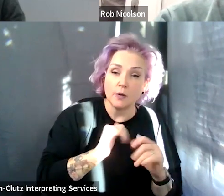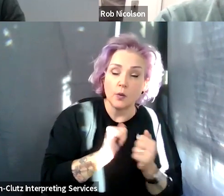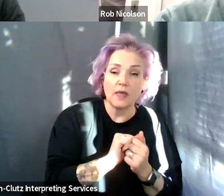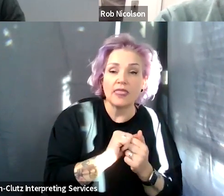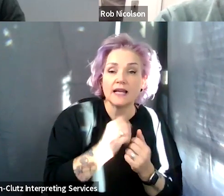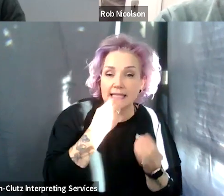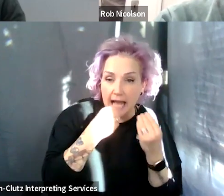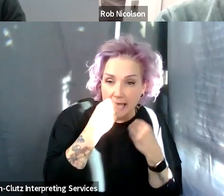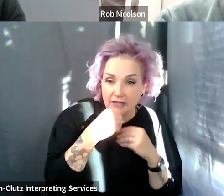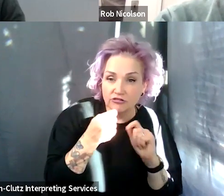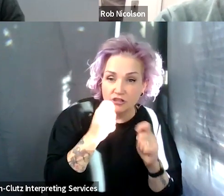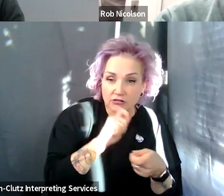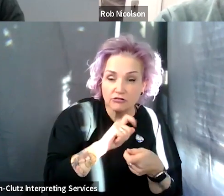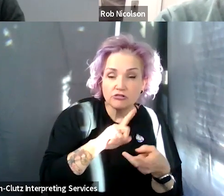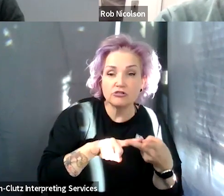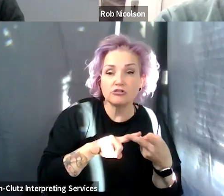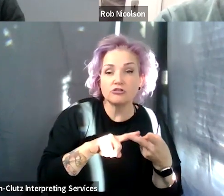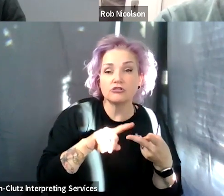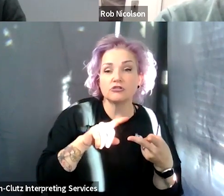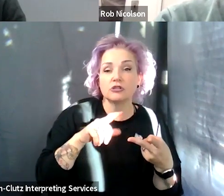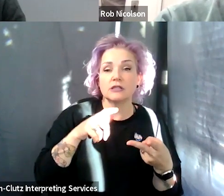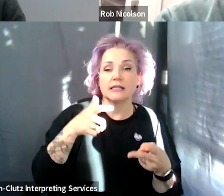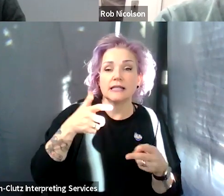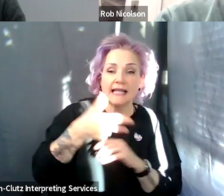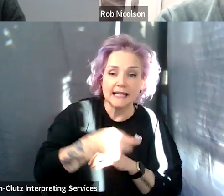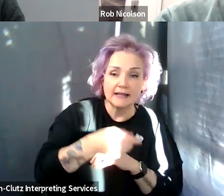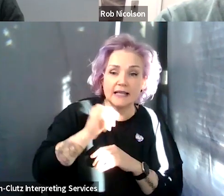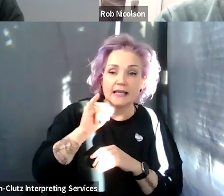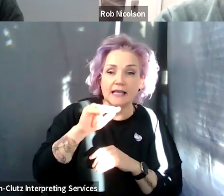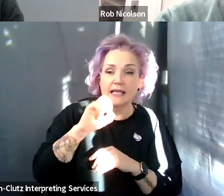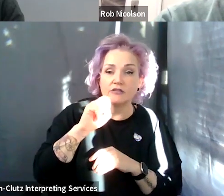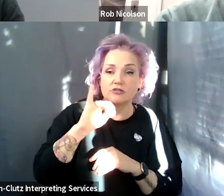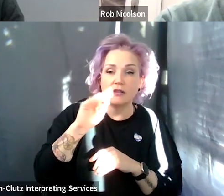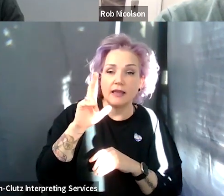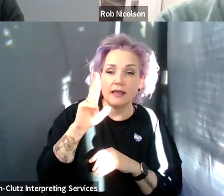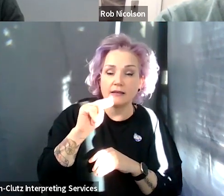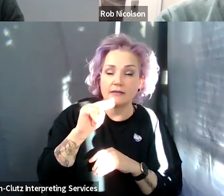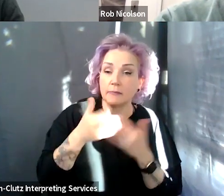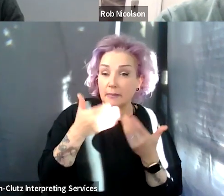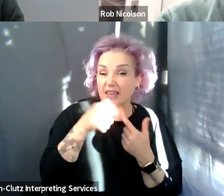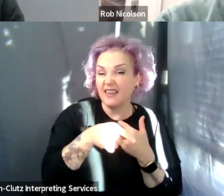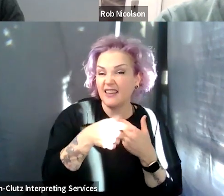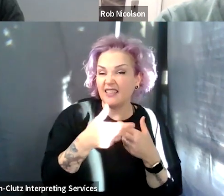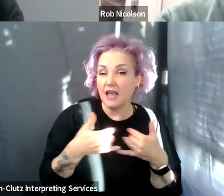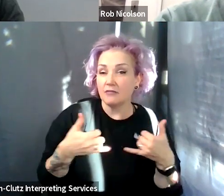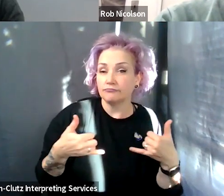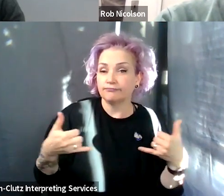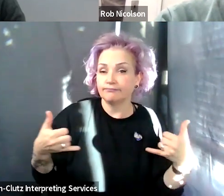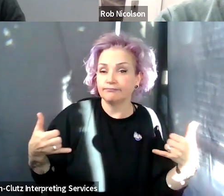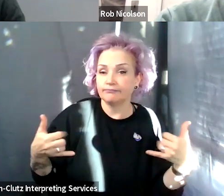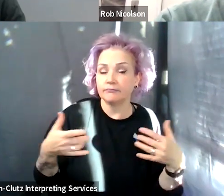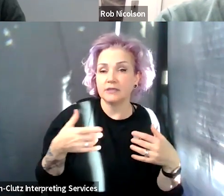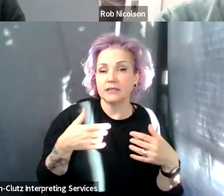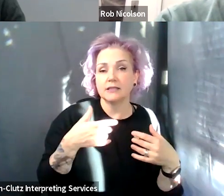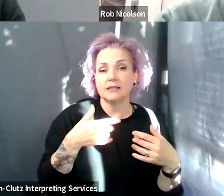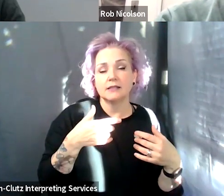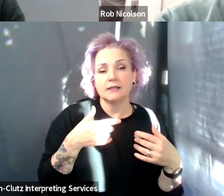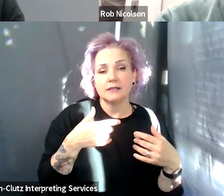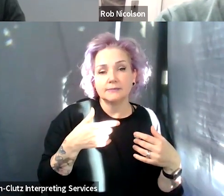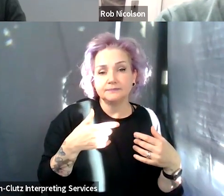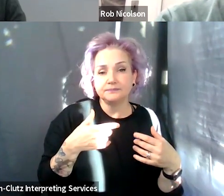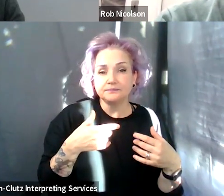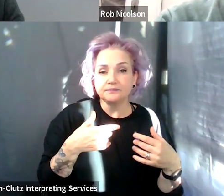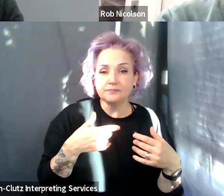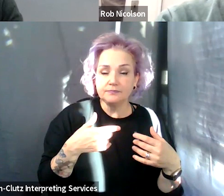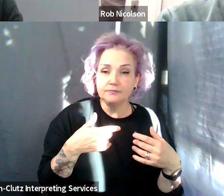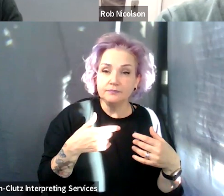that that promotes resilience that also has to do with diet. So that's the link from the preclinical work. Yes, there is increased